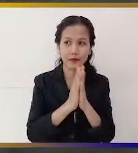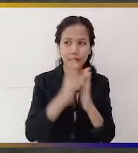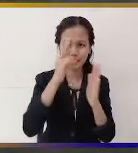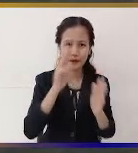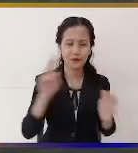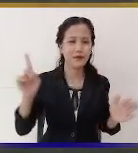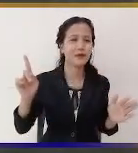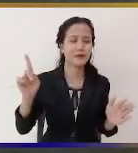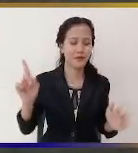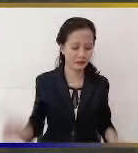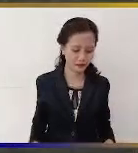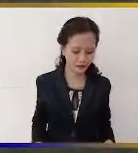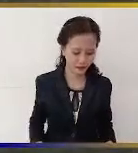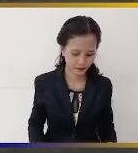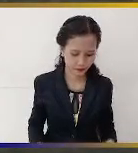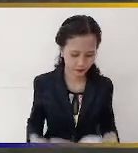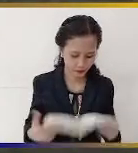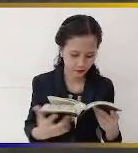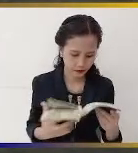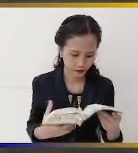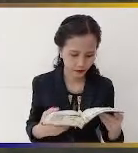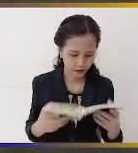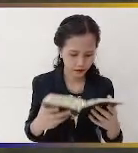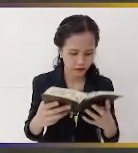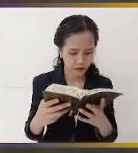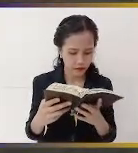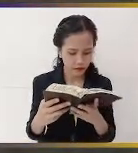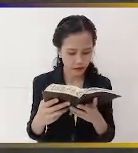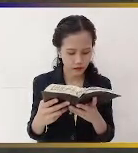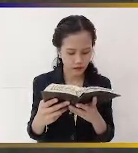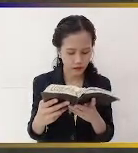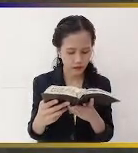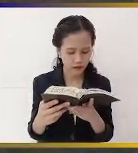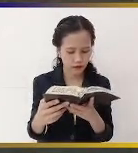done according to thy words. Lord,